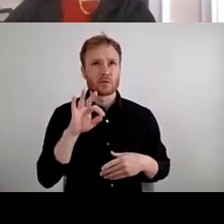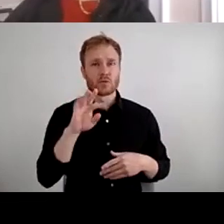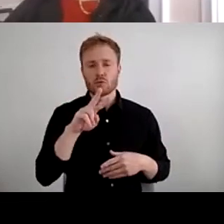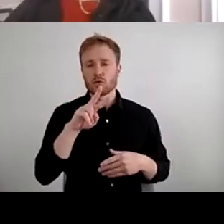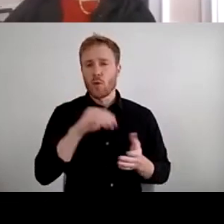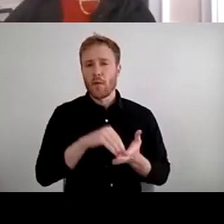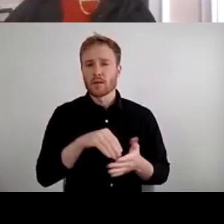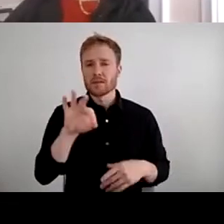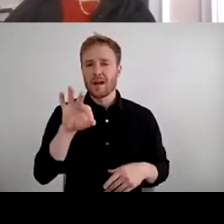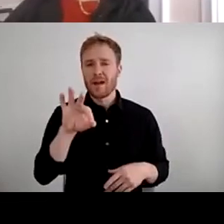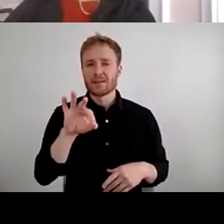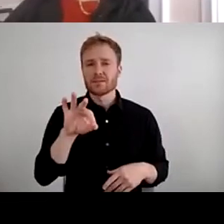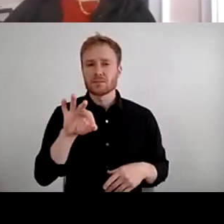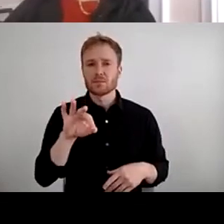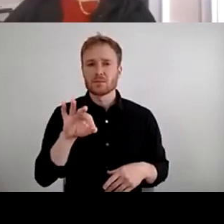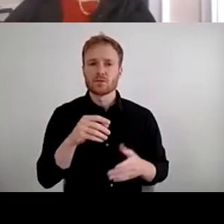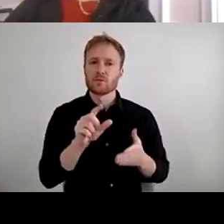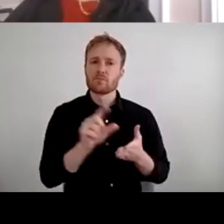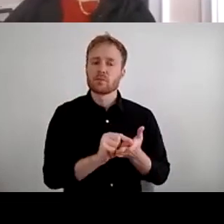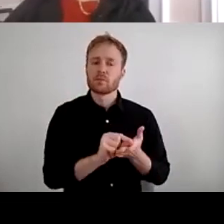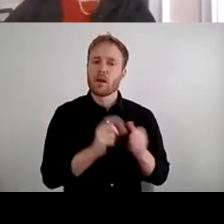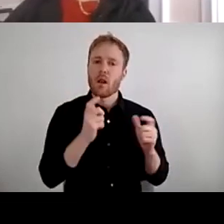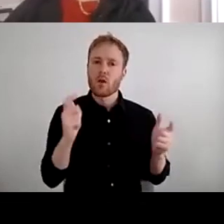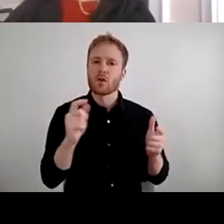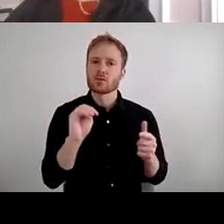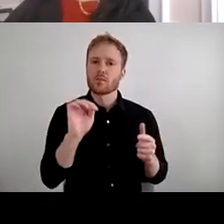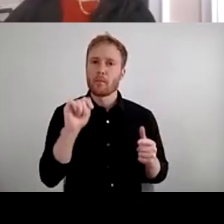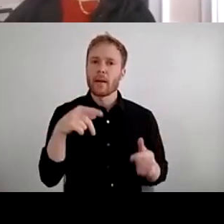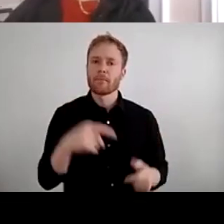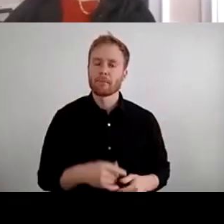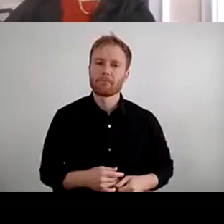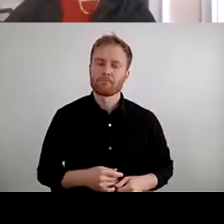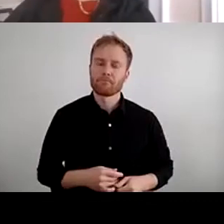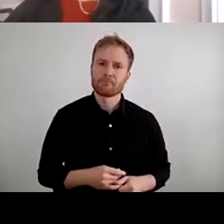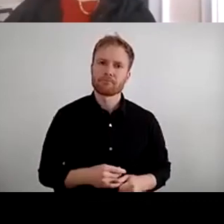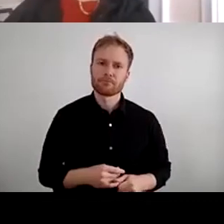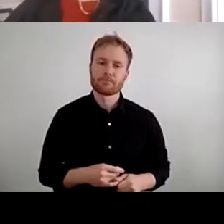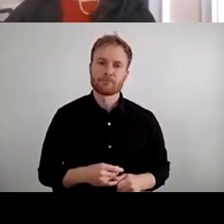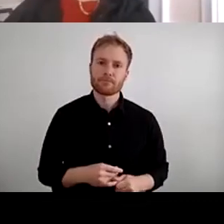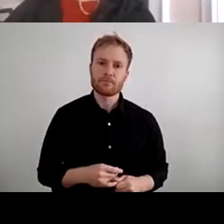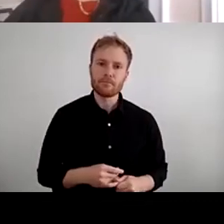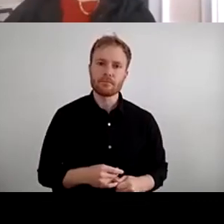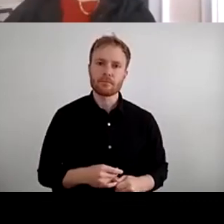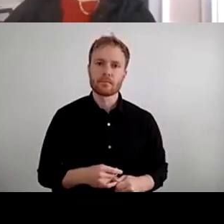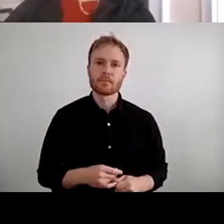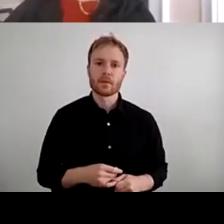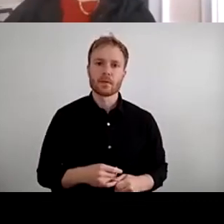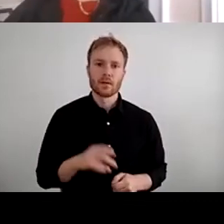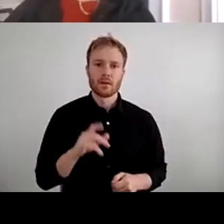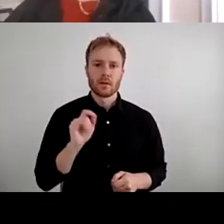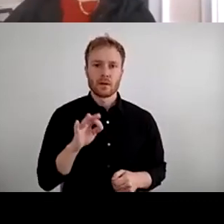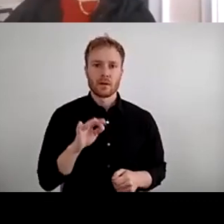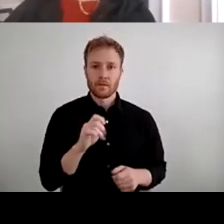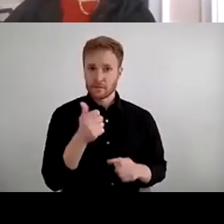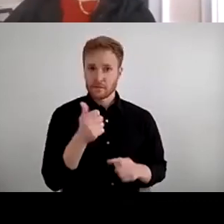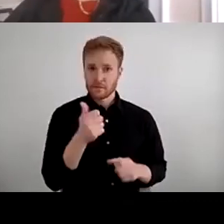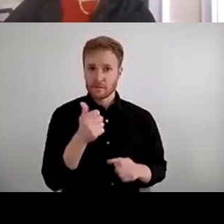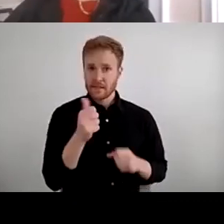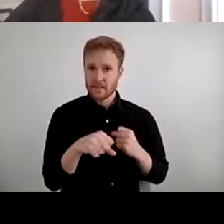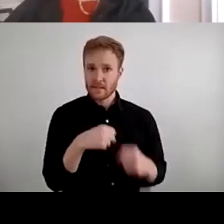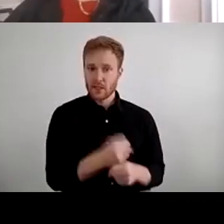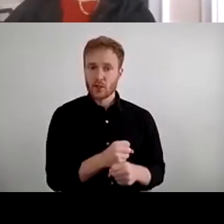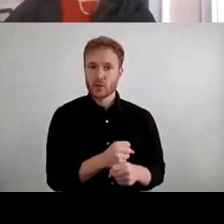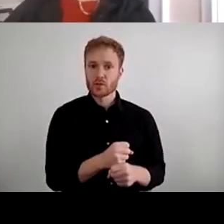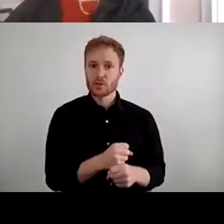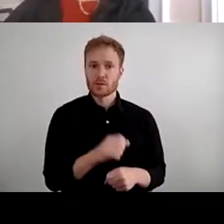the large maps of the different areas of operation. I'm wondering if it's so, if it's like a 10-year asset, is it capitalized? Is this a capital